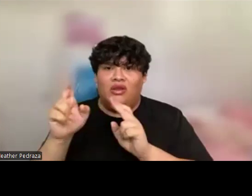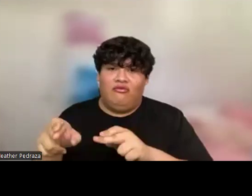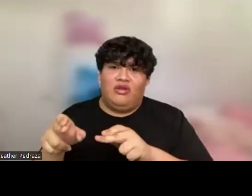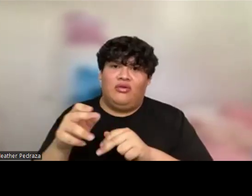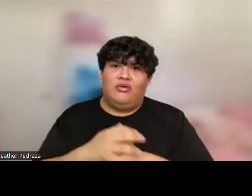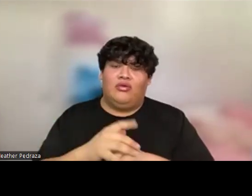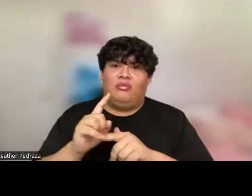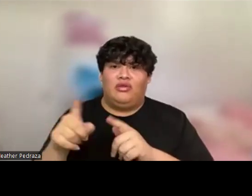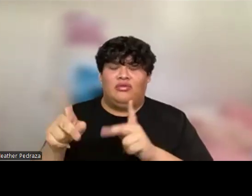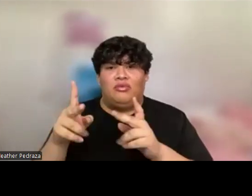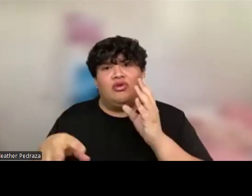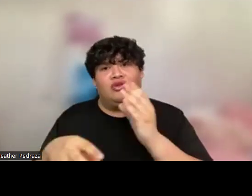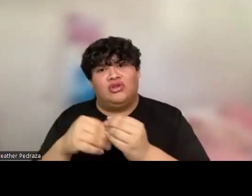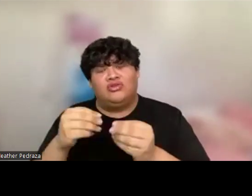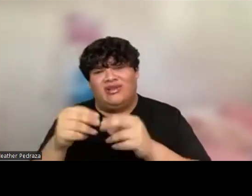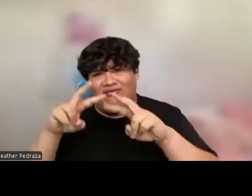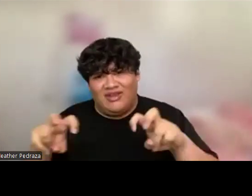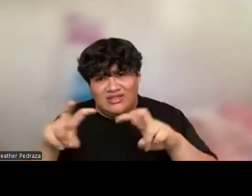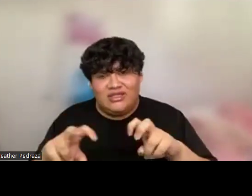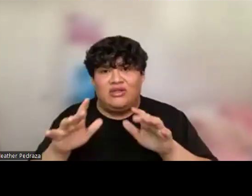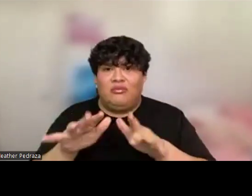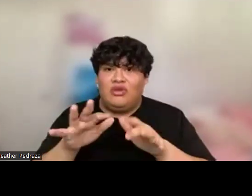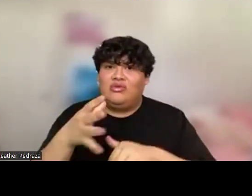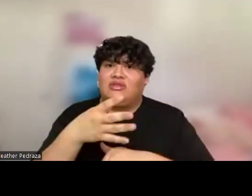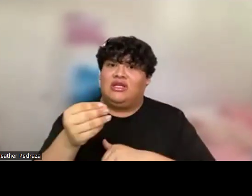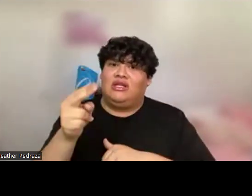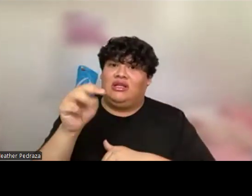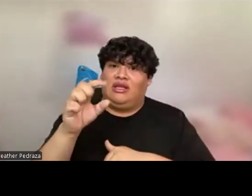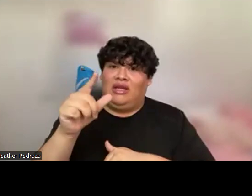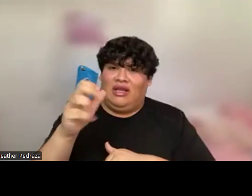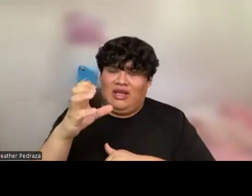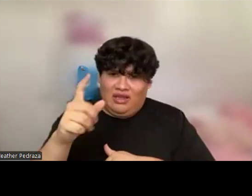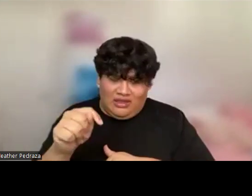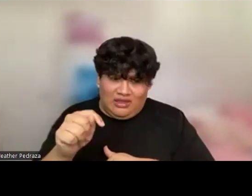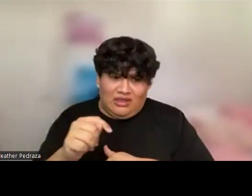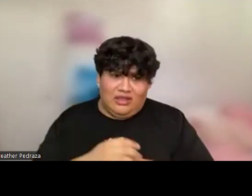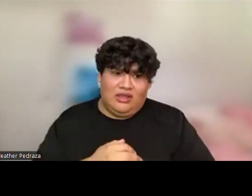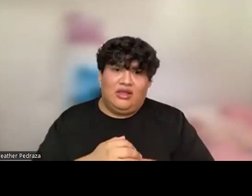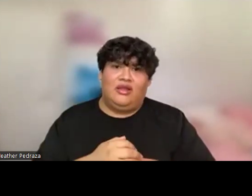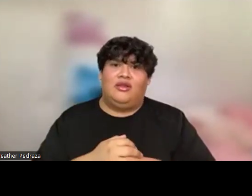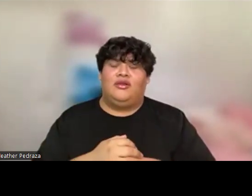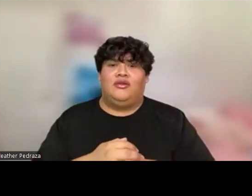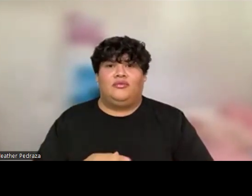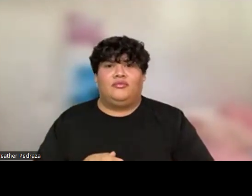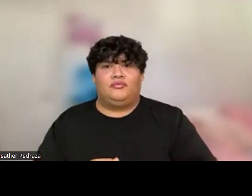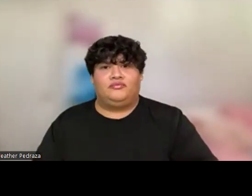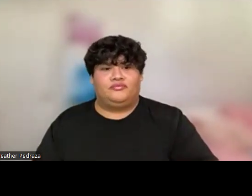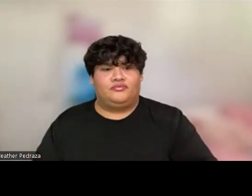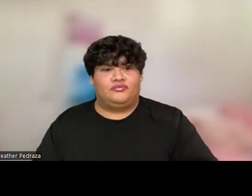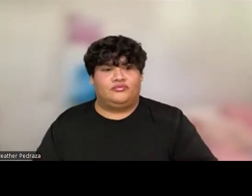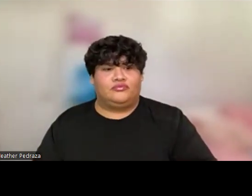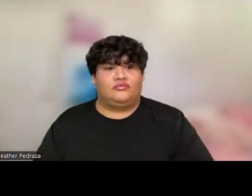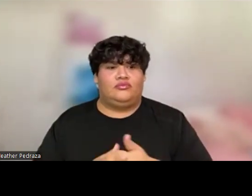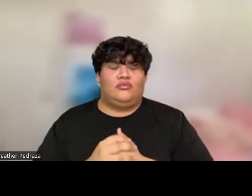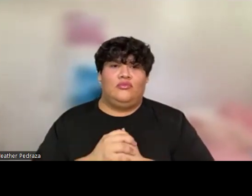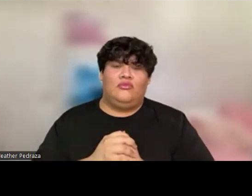is charged with investigating abuse and neglect, and by statute prevented from making